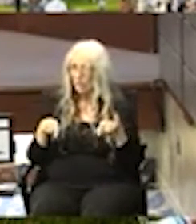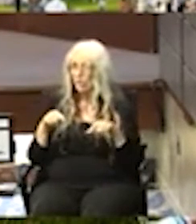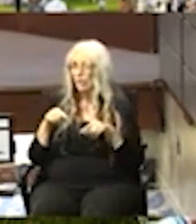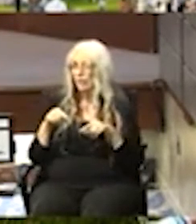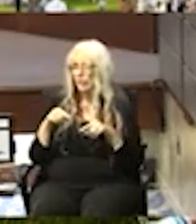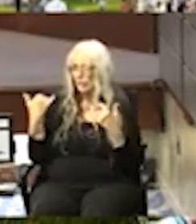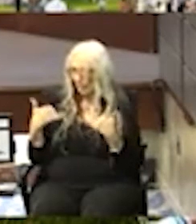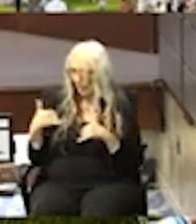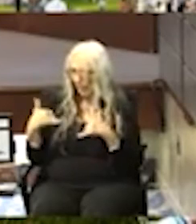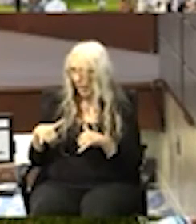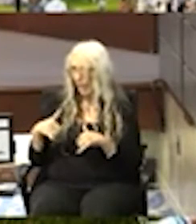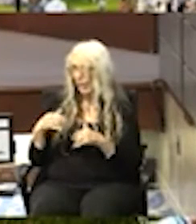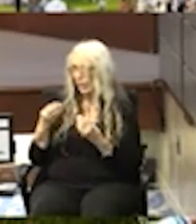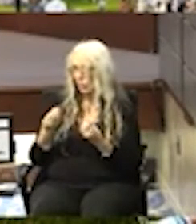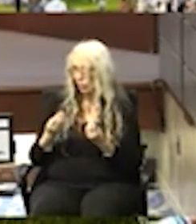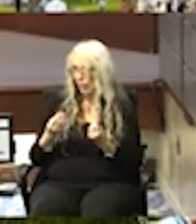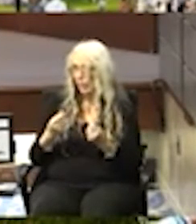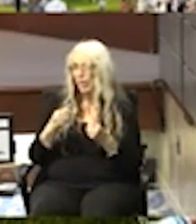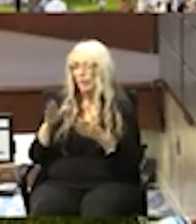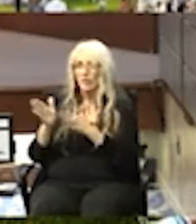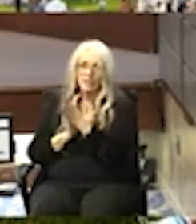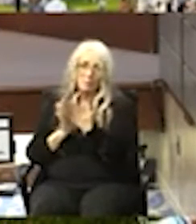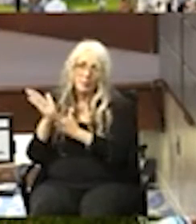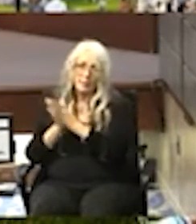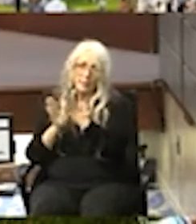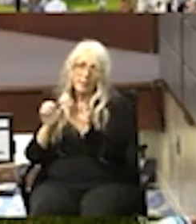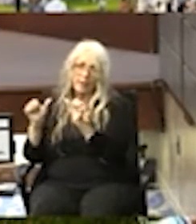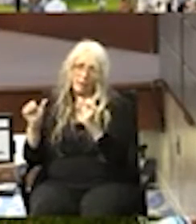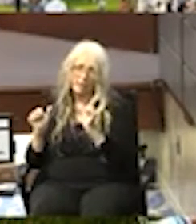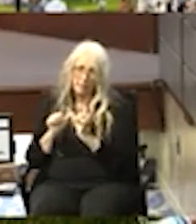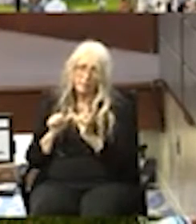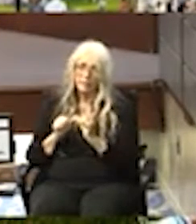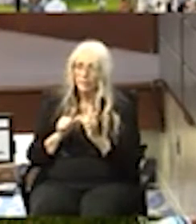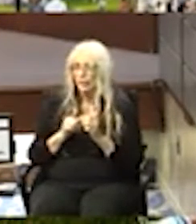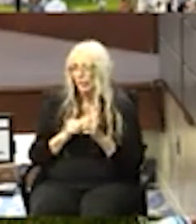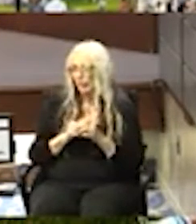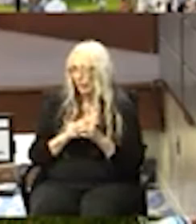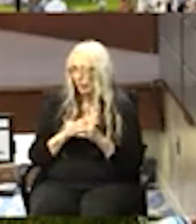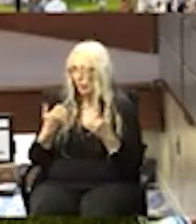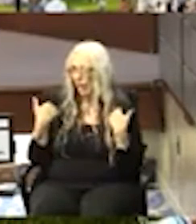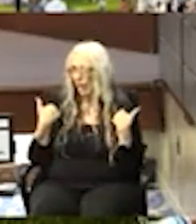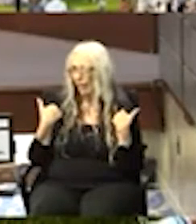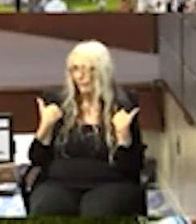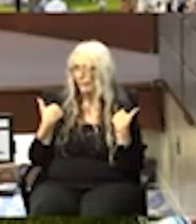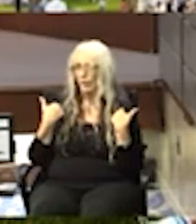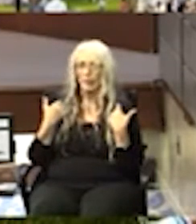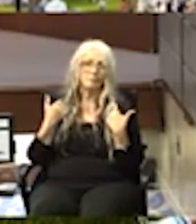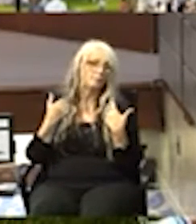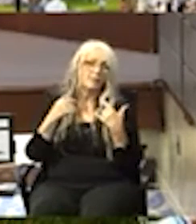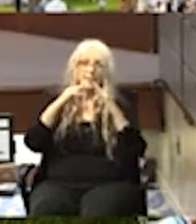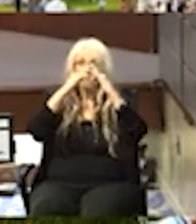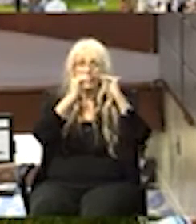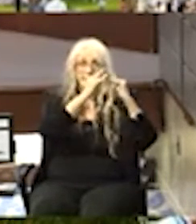would be the playground. On the right side, a picnic grove. The idea that you would have a big enough promenade around it to set up market tents